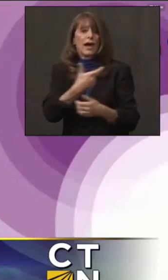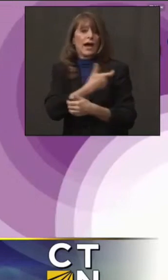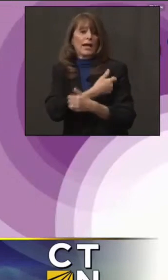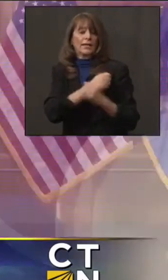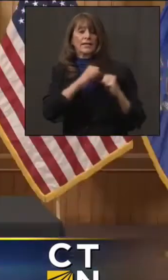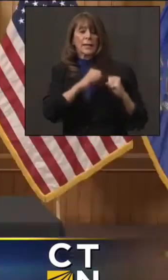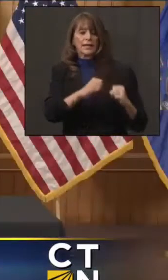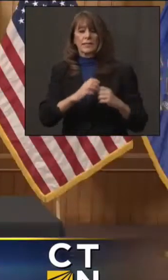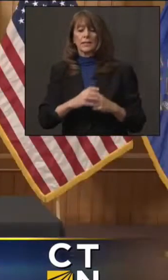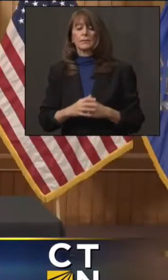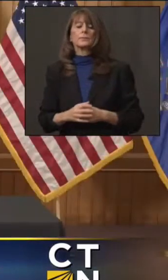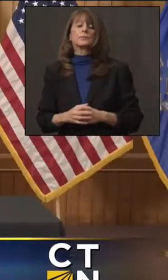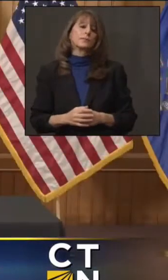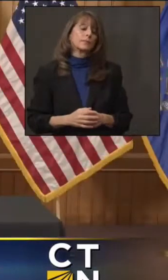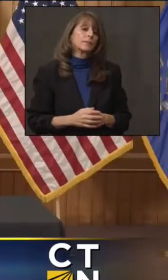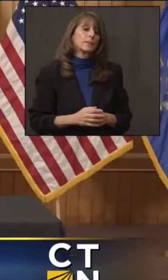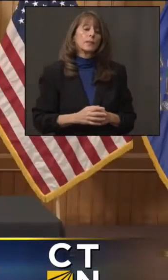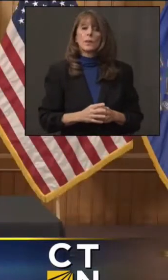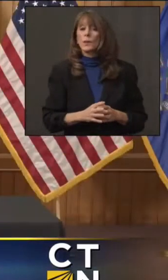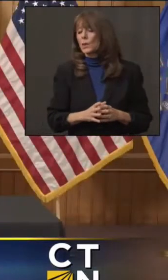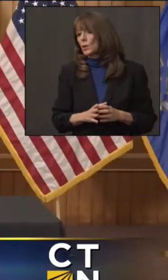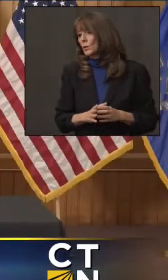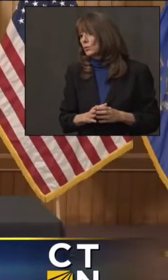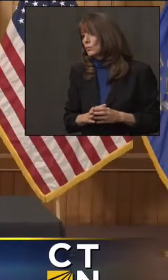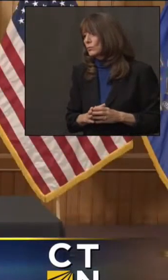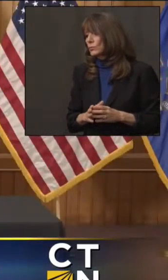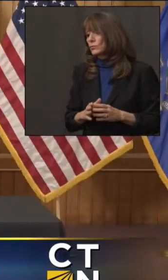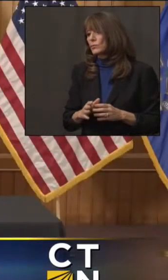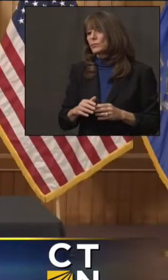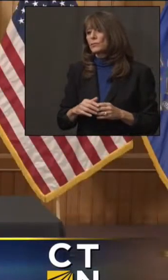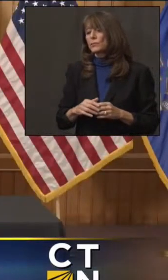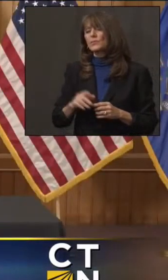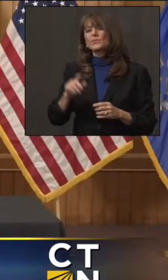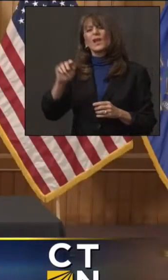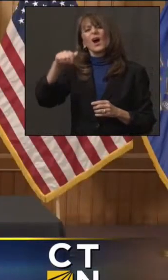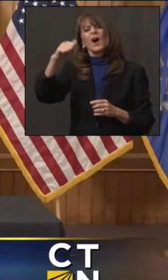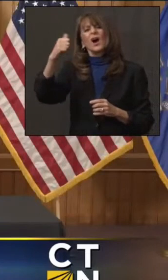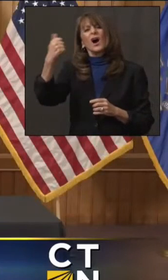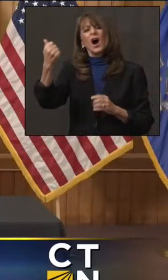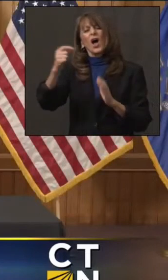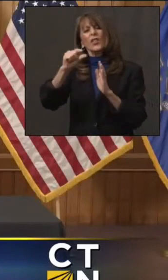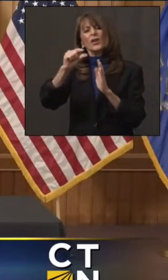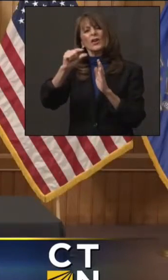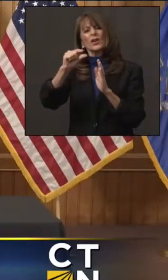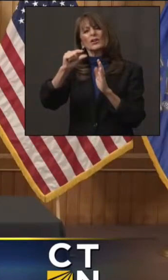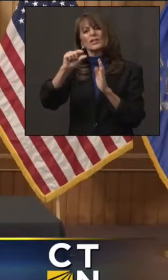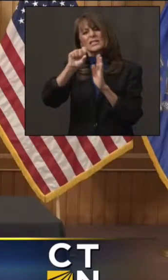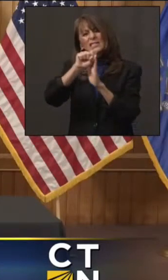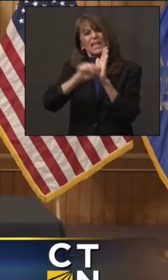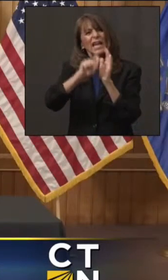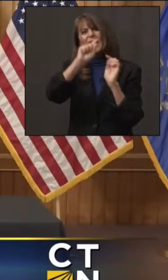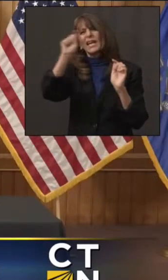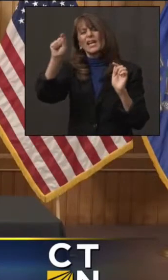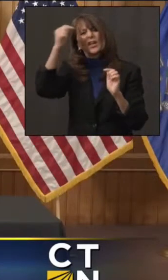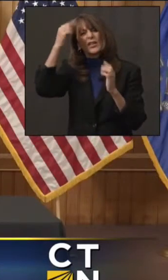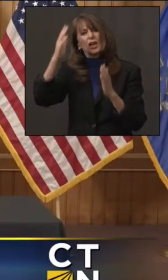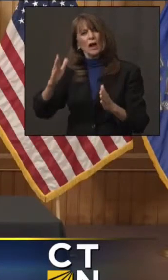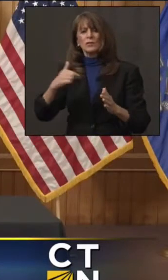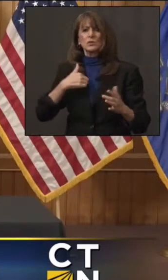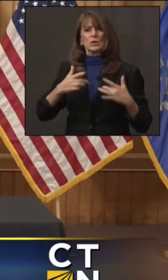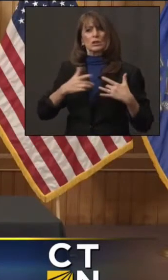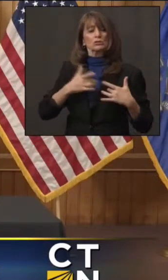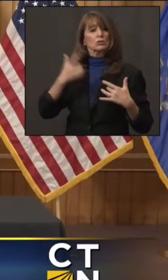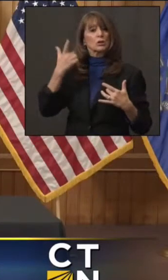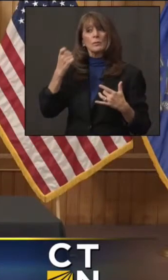was getting at was the concern I've heard from other governors, including Governor Cuomo, that distribution could be hindered because of a lack of federal